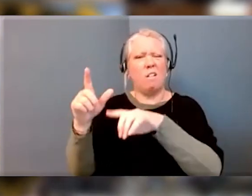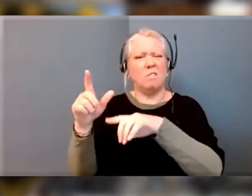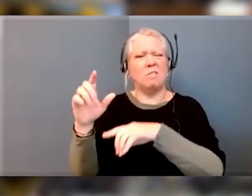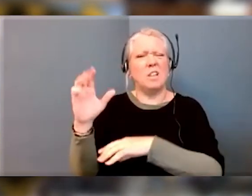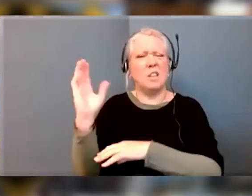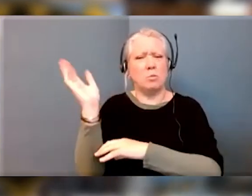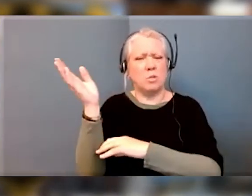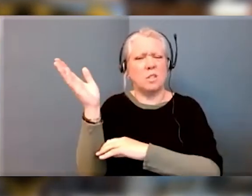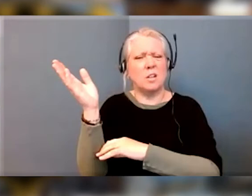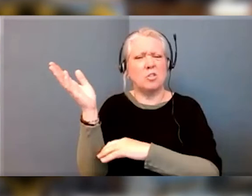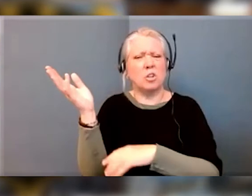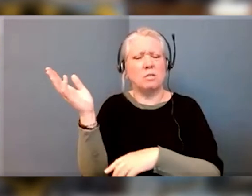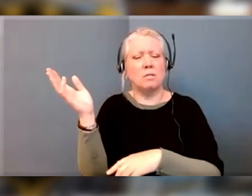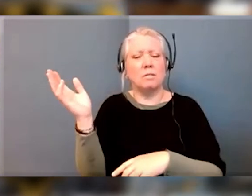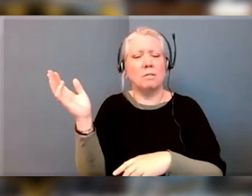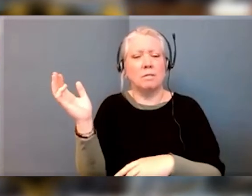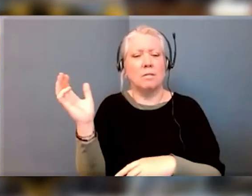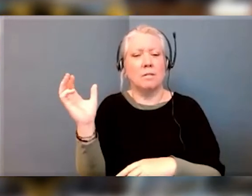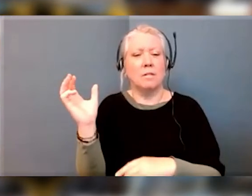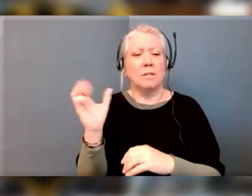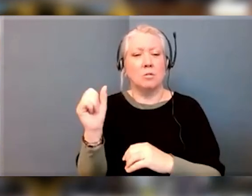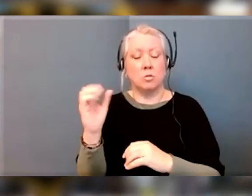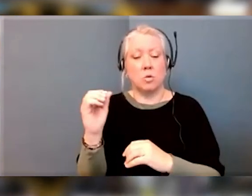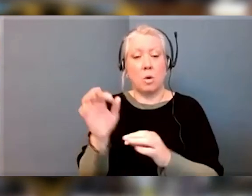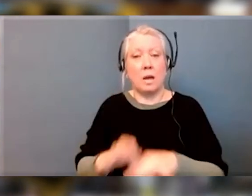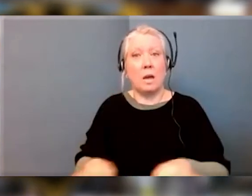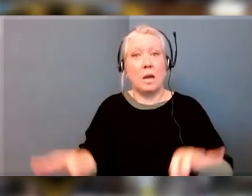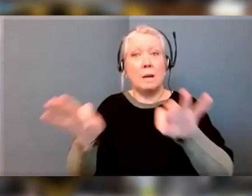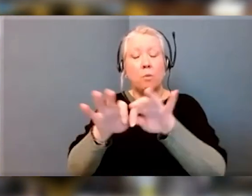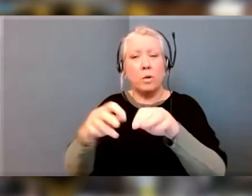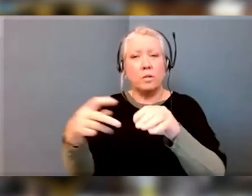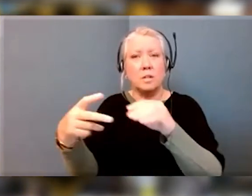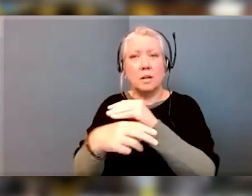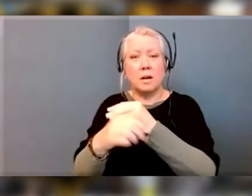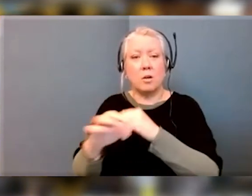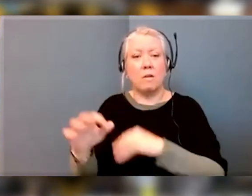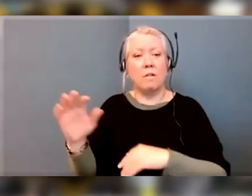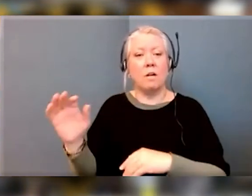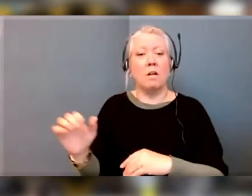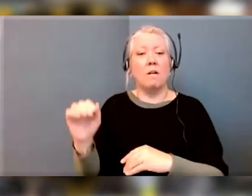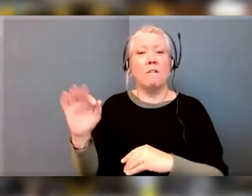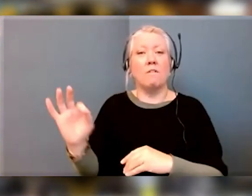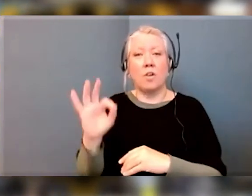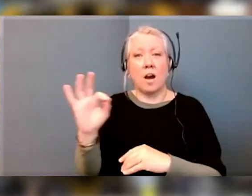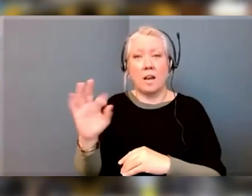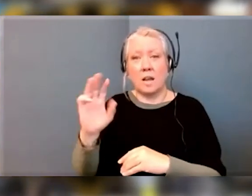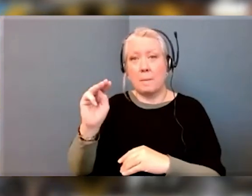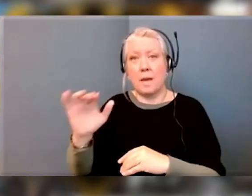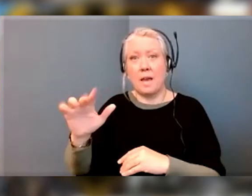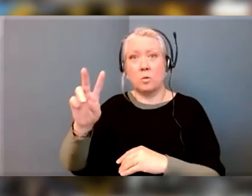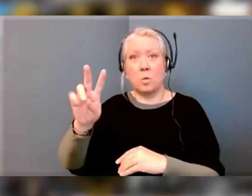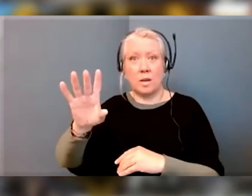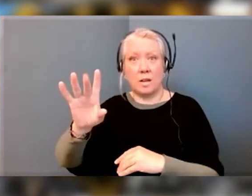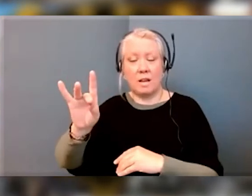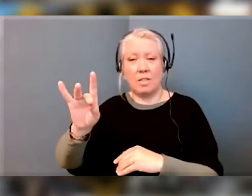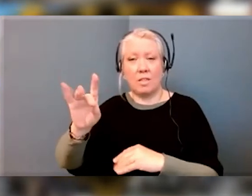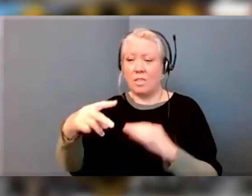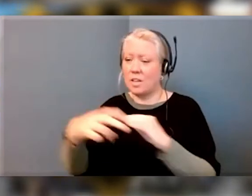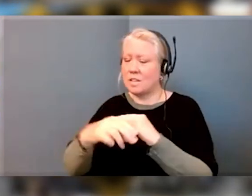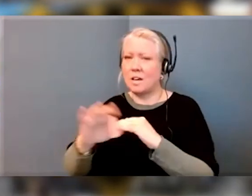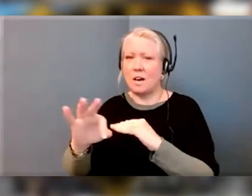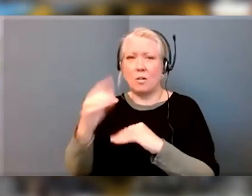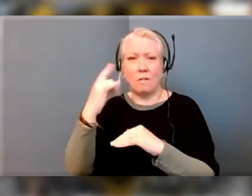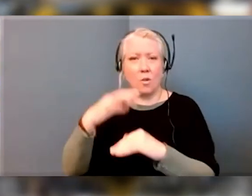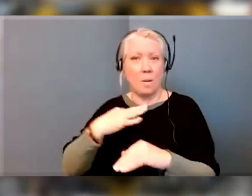here for the deadline is Friday, May 28th. We cannot accept applications after that